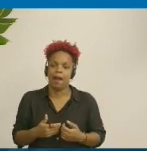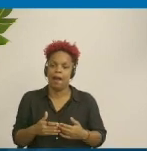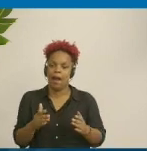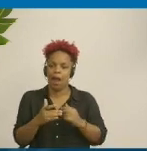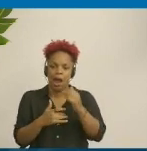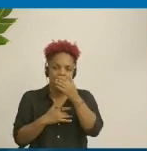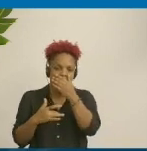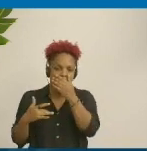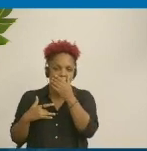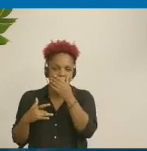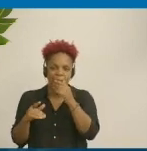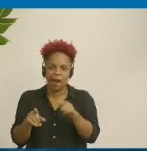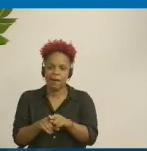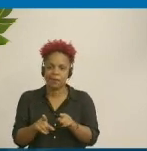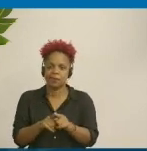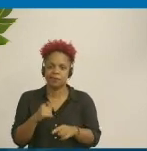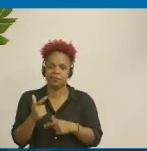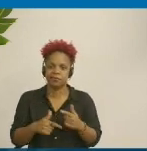agriculture.